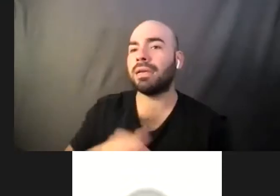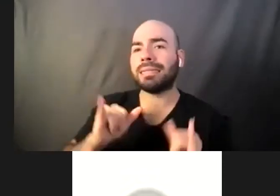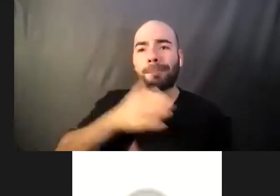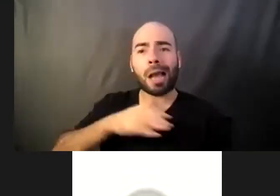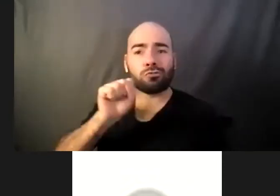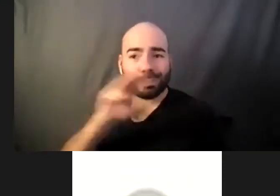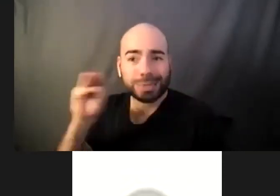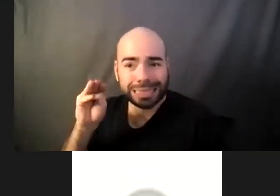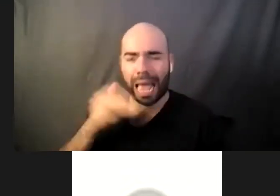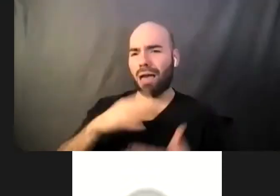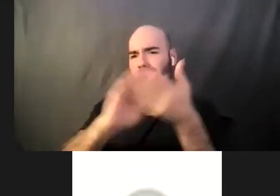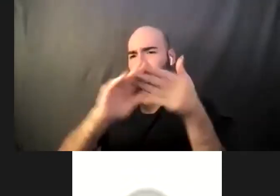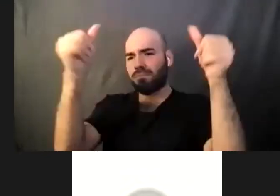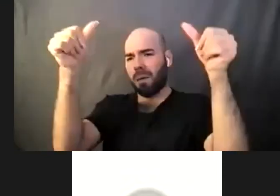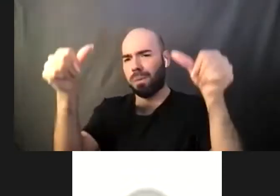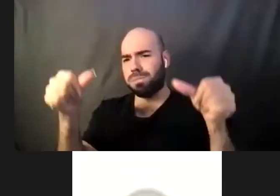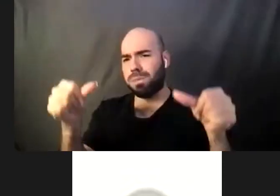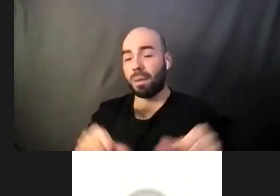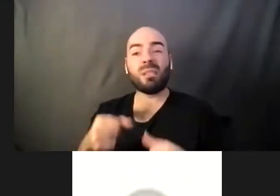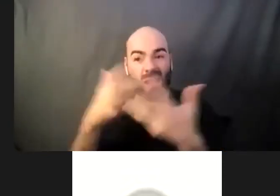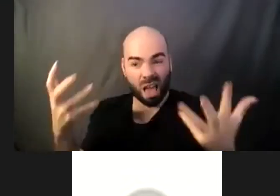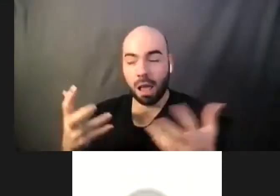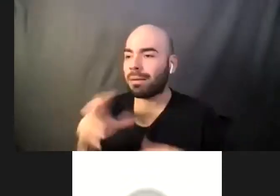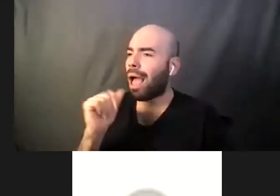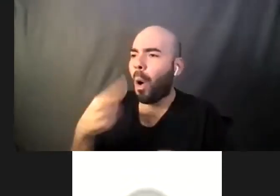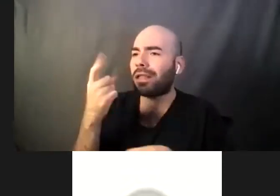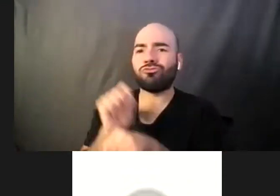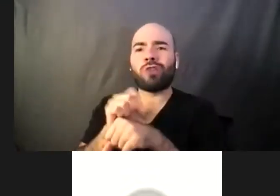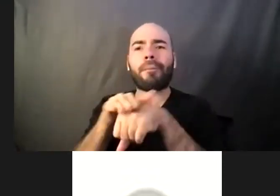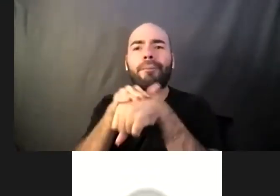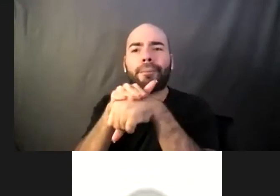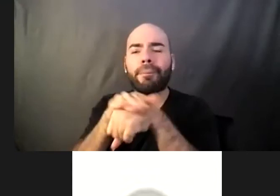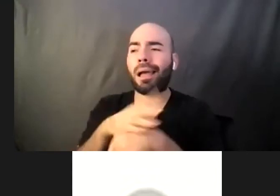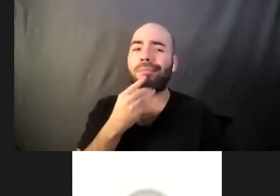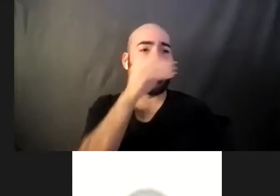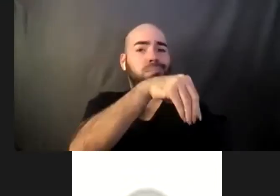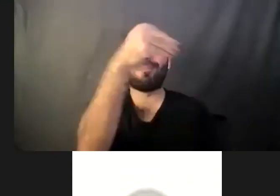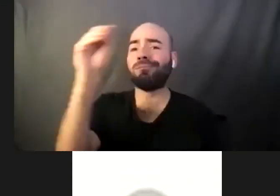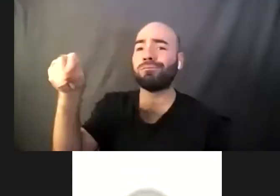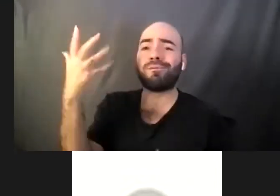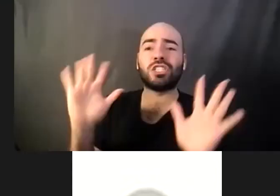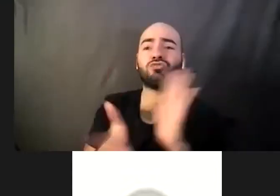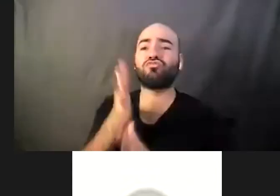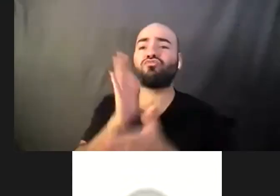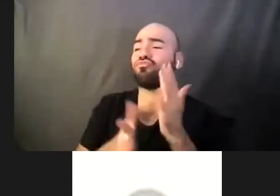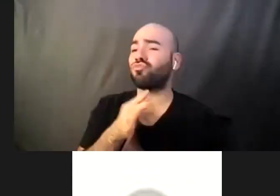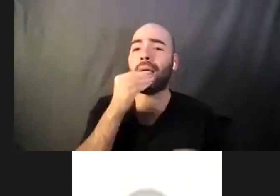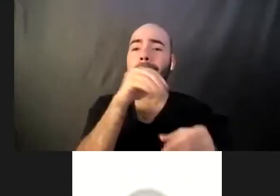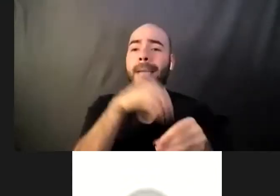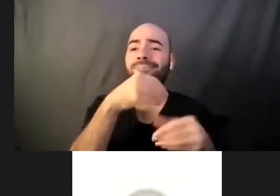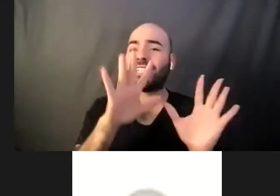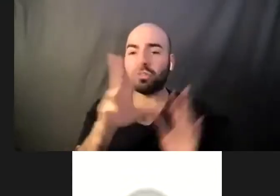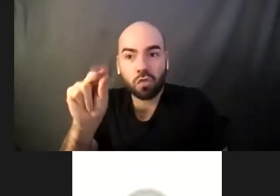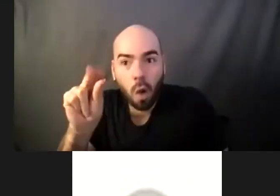media, because for me, it wasn't just a job. It's not something that I go to a couple of times a week. It was something that I wanted to do with